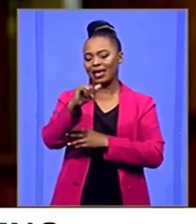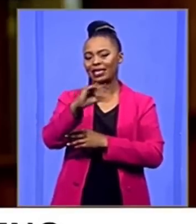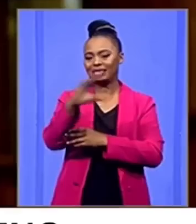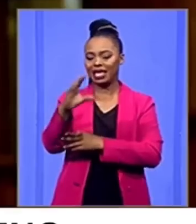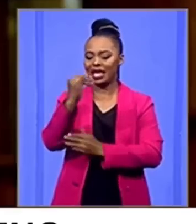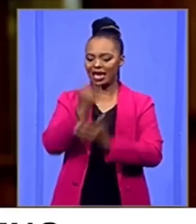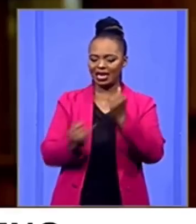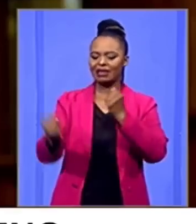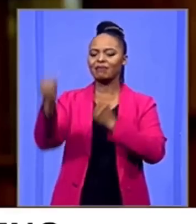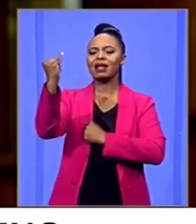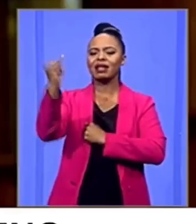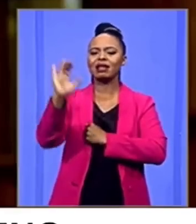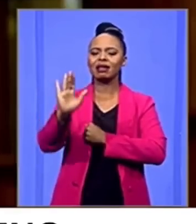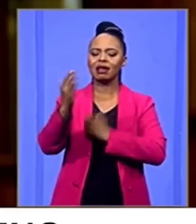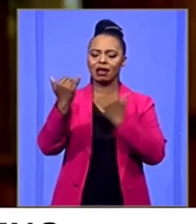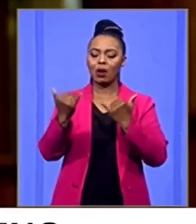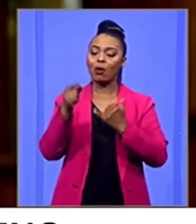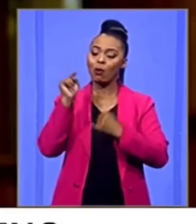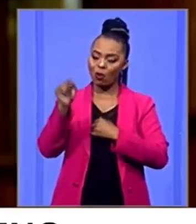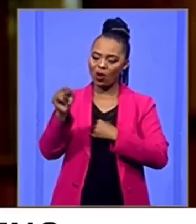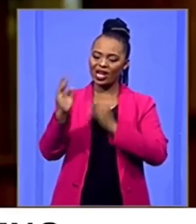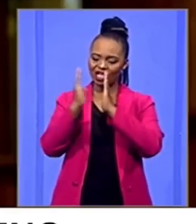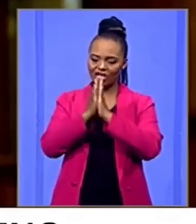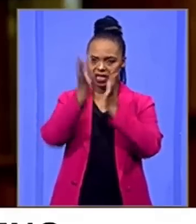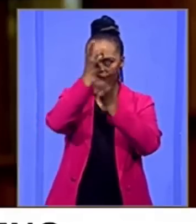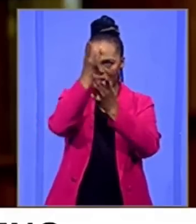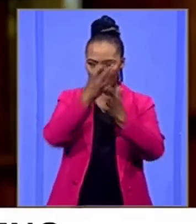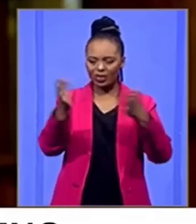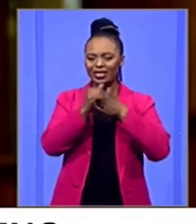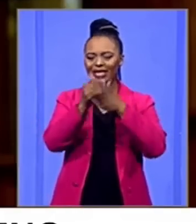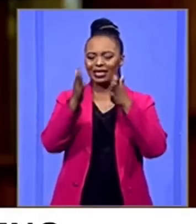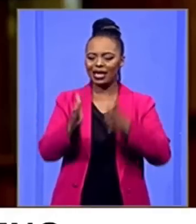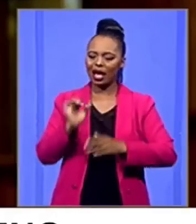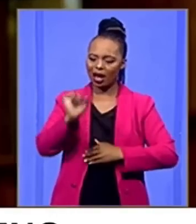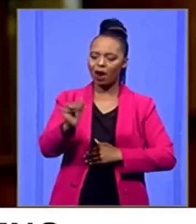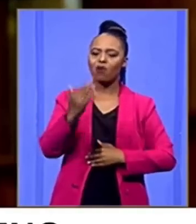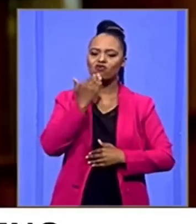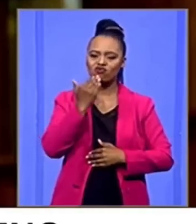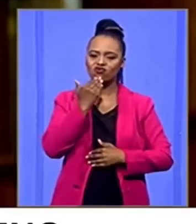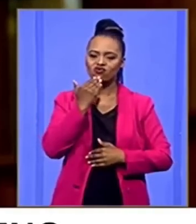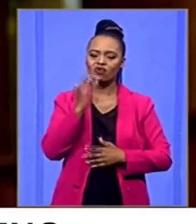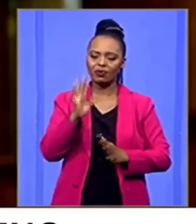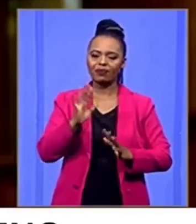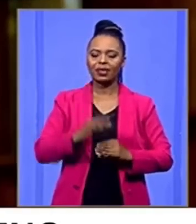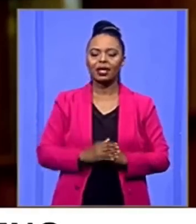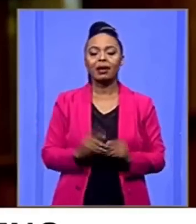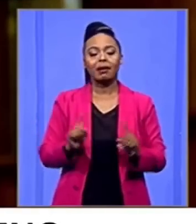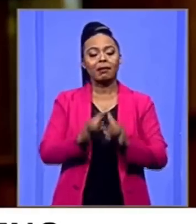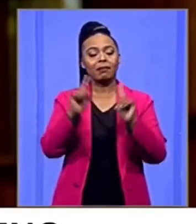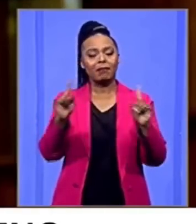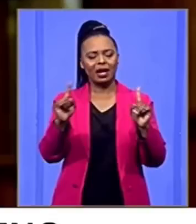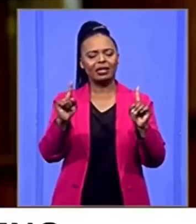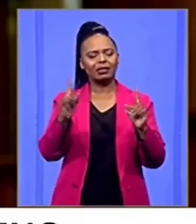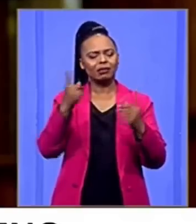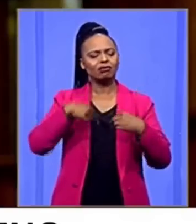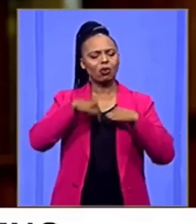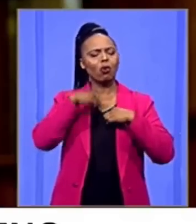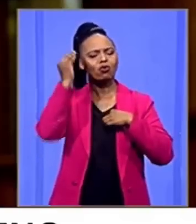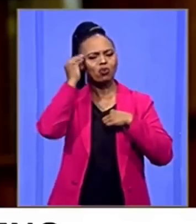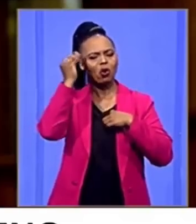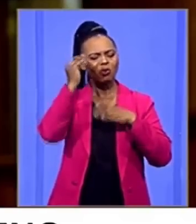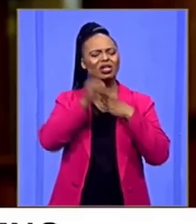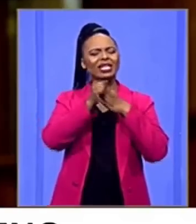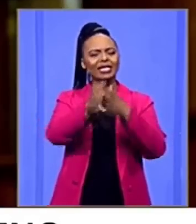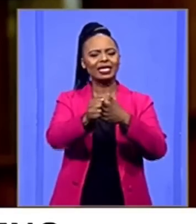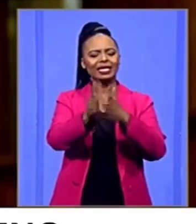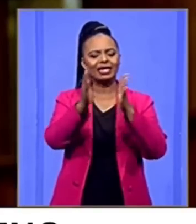ke yona e tla announceang gore moetapele wa yona ka semmuso ke mang. Empa re ntse re itse gore moetapele